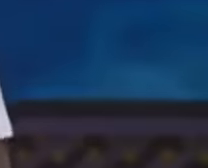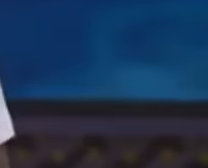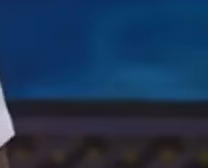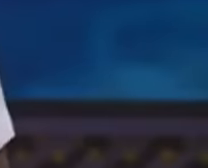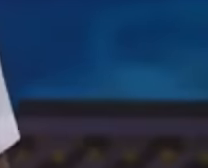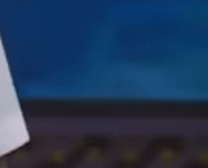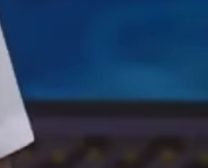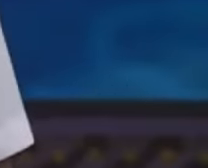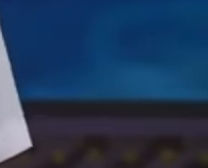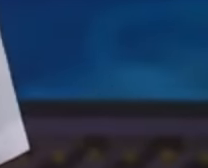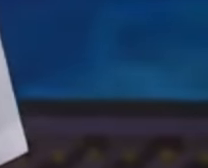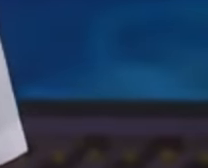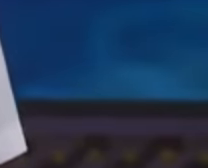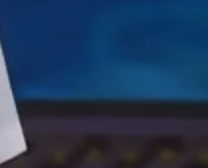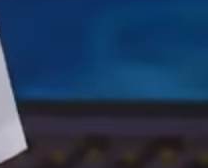that you have